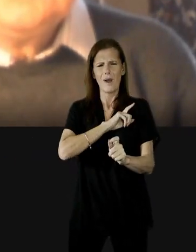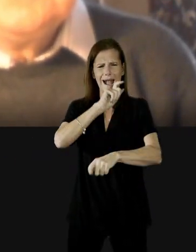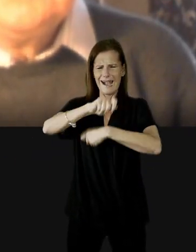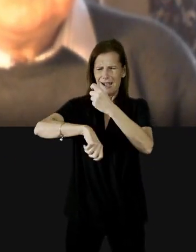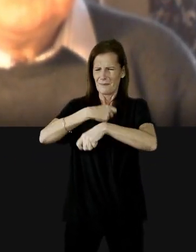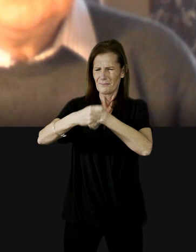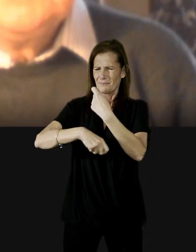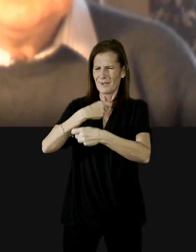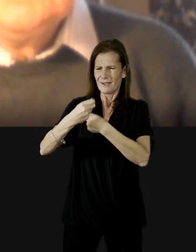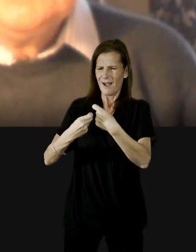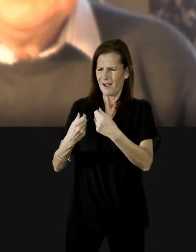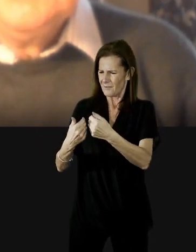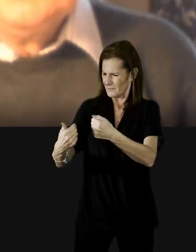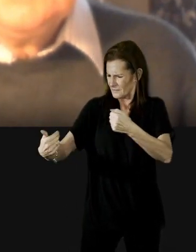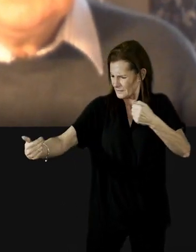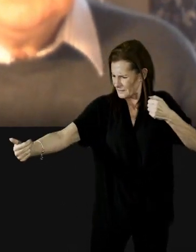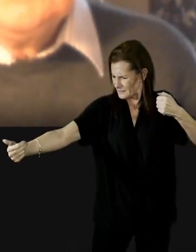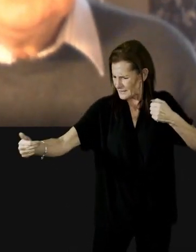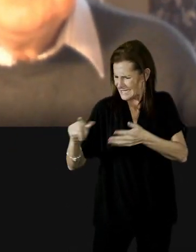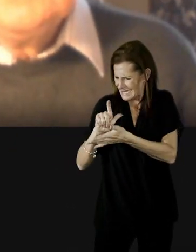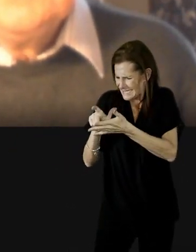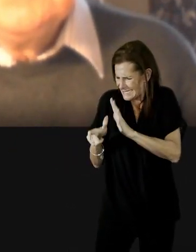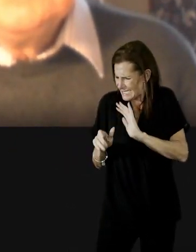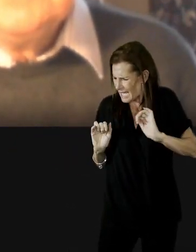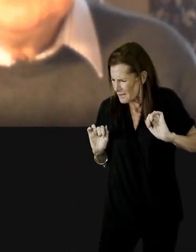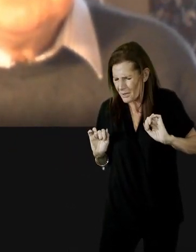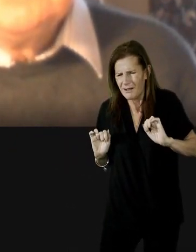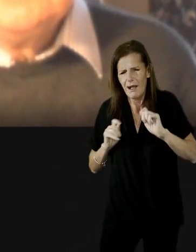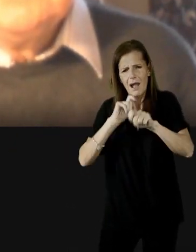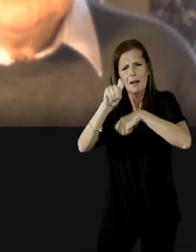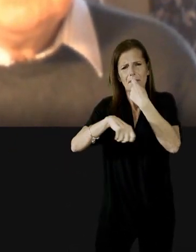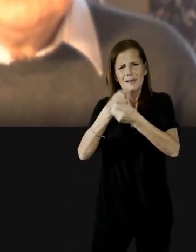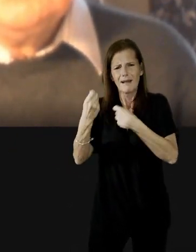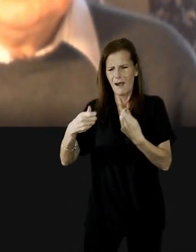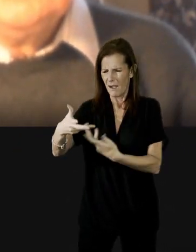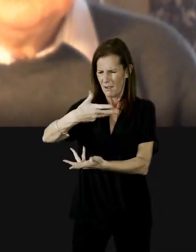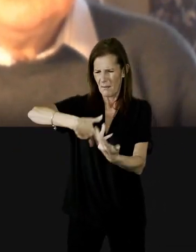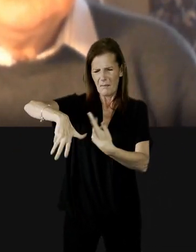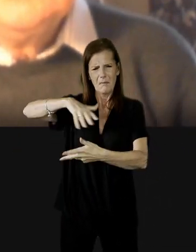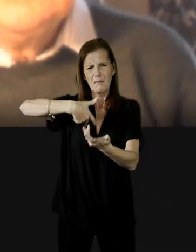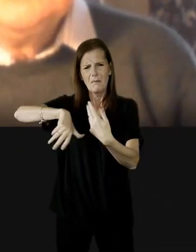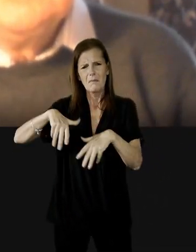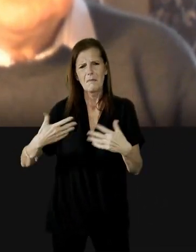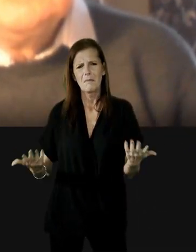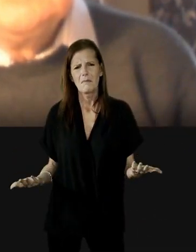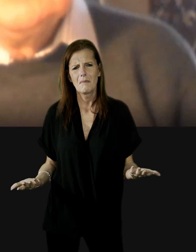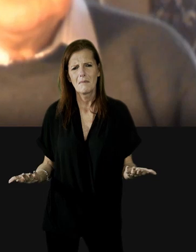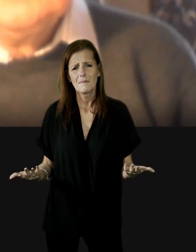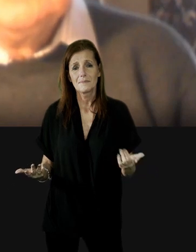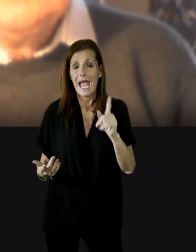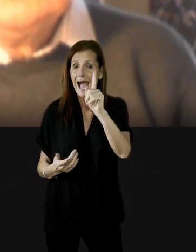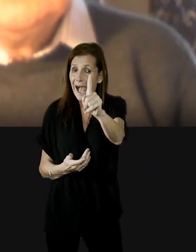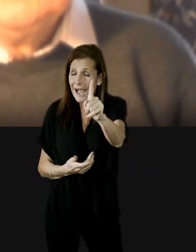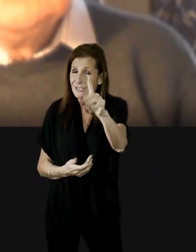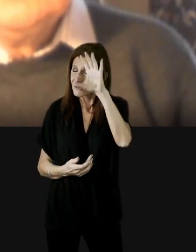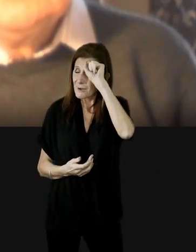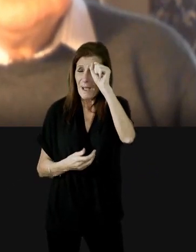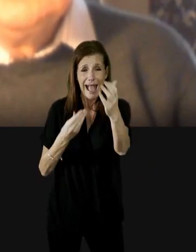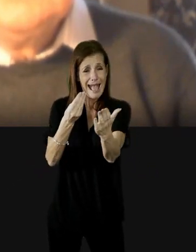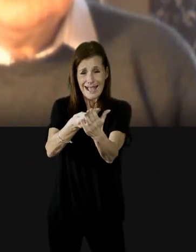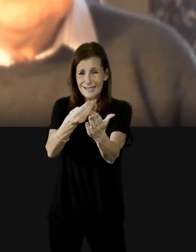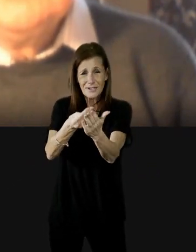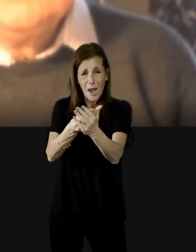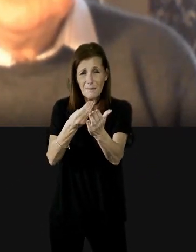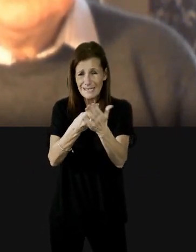kind of normalise what we are trying to talk about. And I go back to the fact that there is the economic